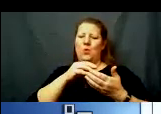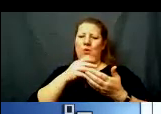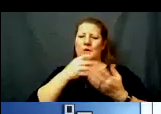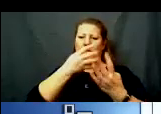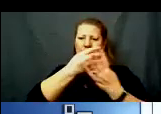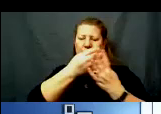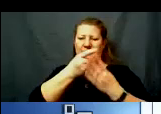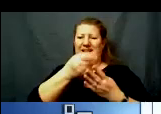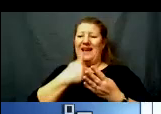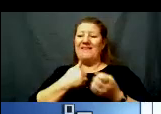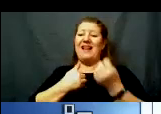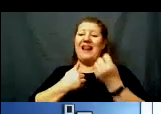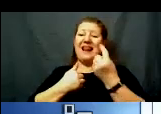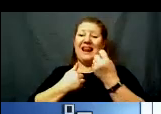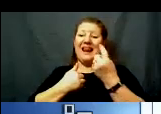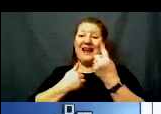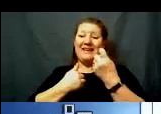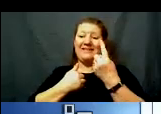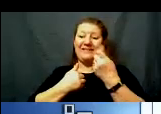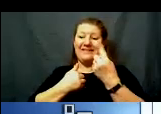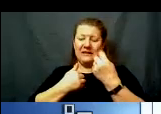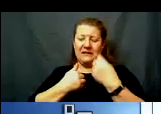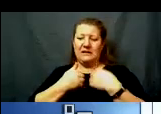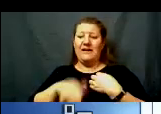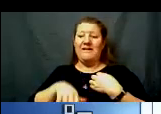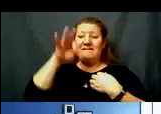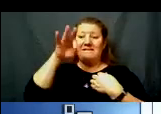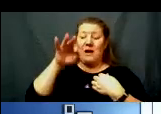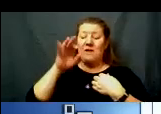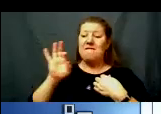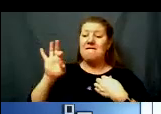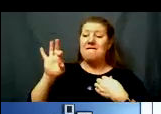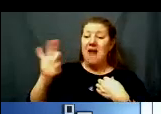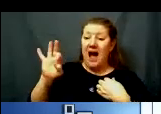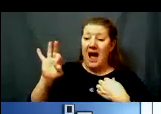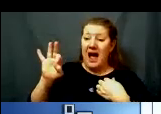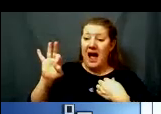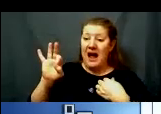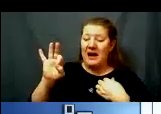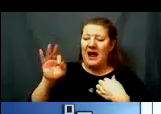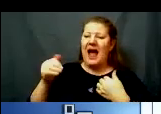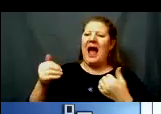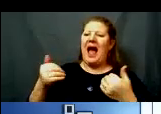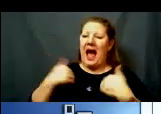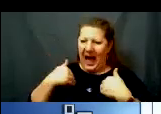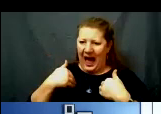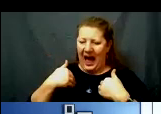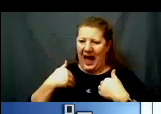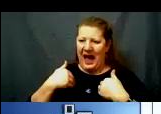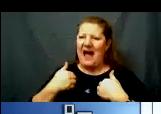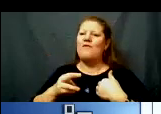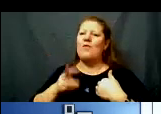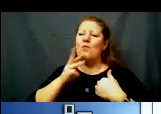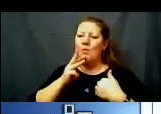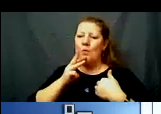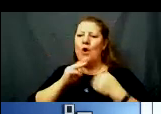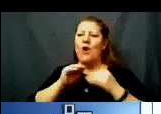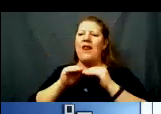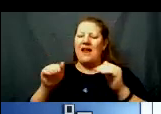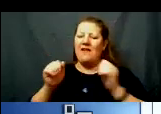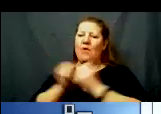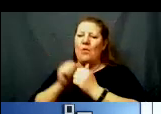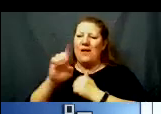prisons. Fully 9 out of those 11 facilities had actionable levels of lead